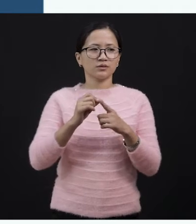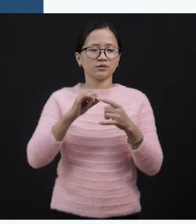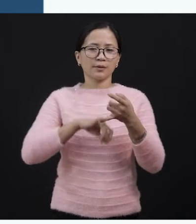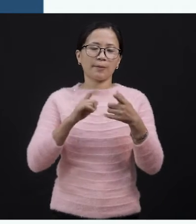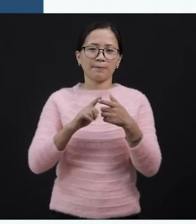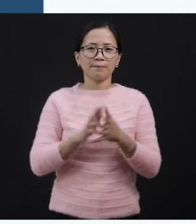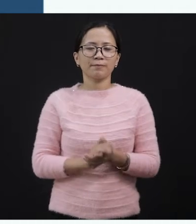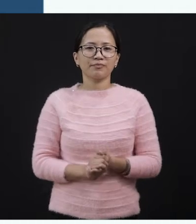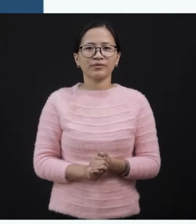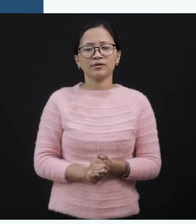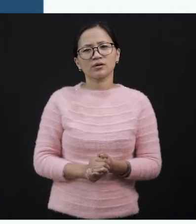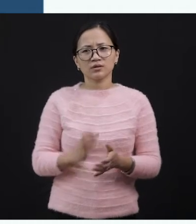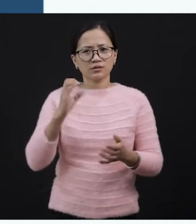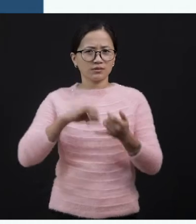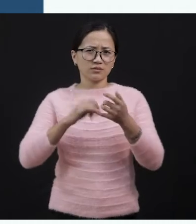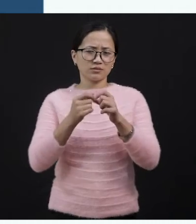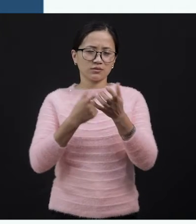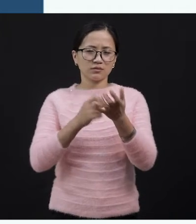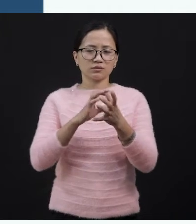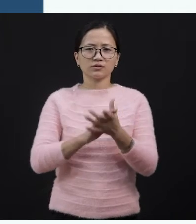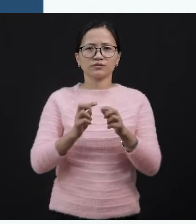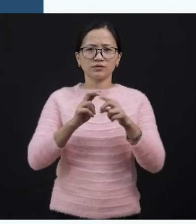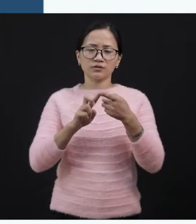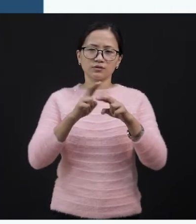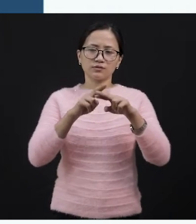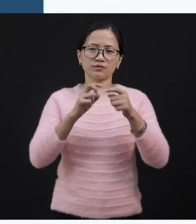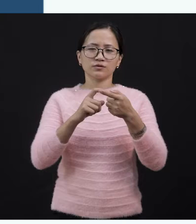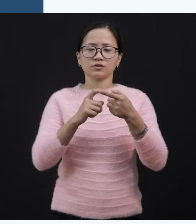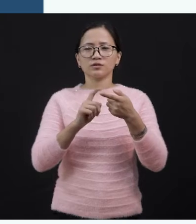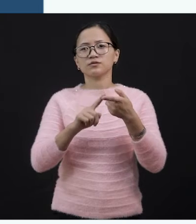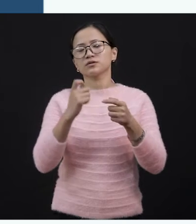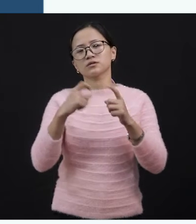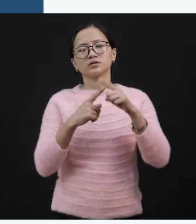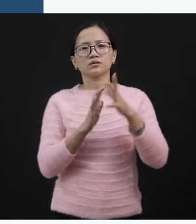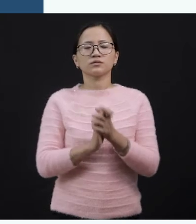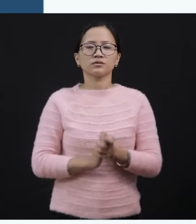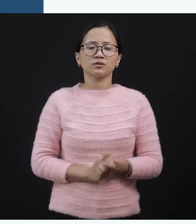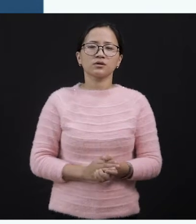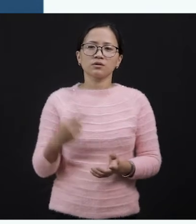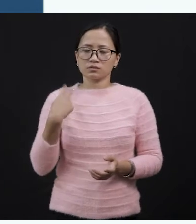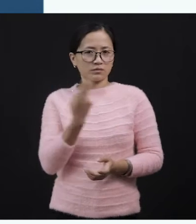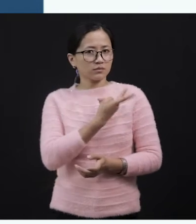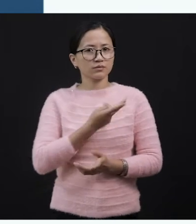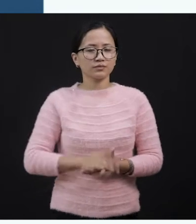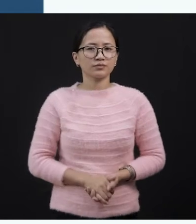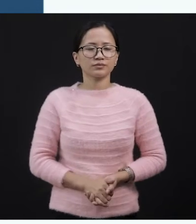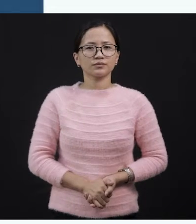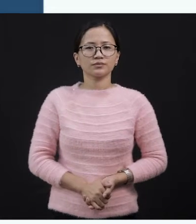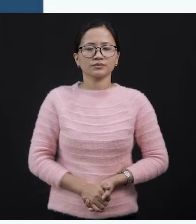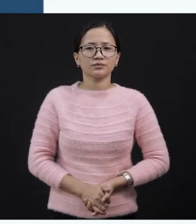serious effect on us. That is lunar eclipse and solar eclipse.